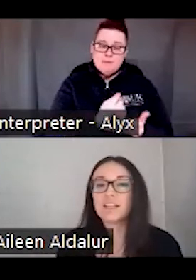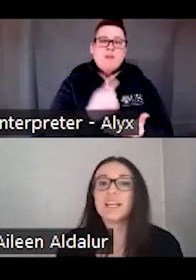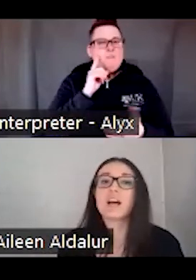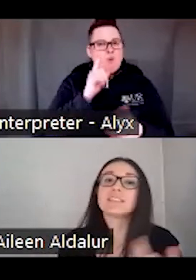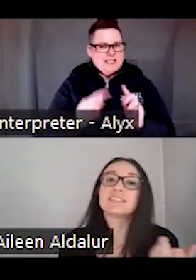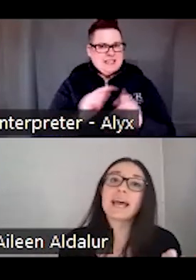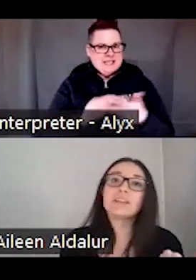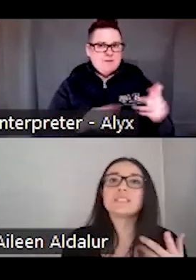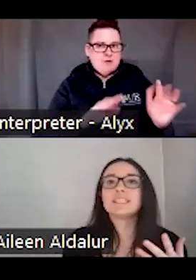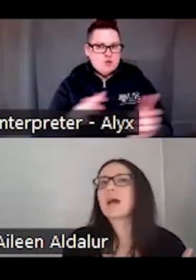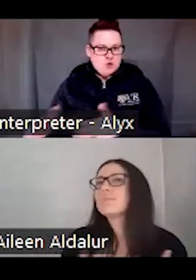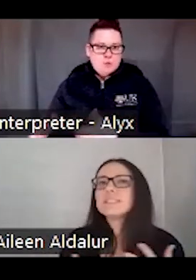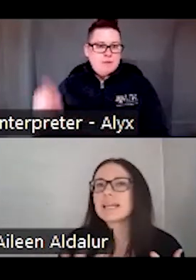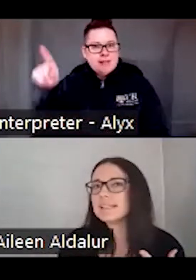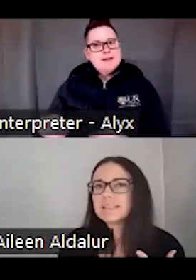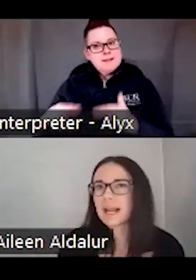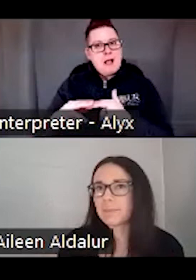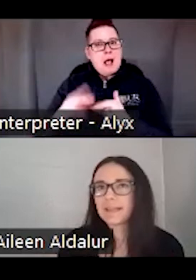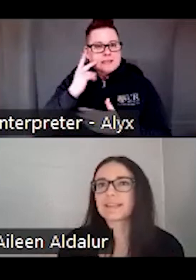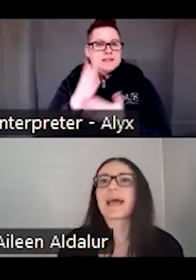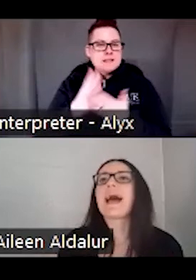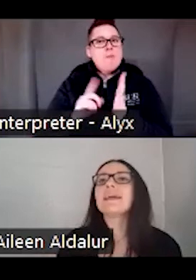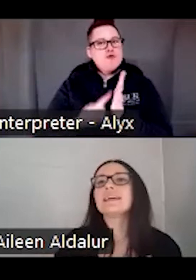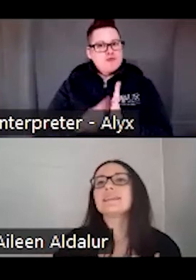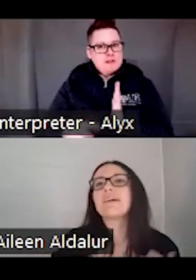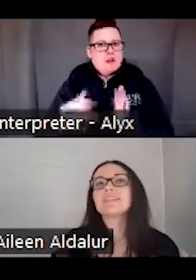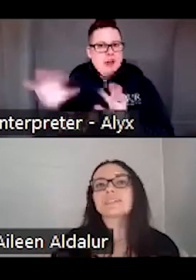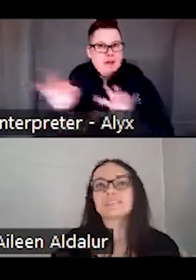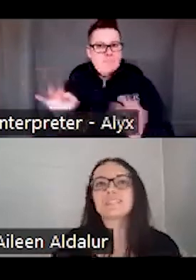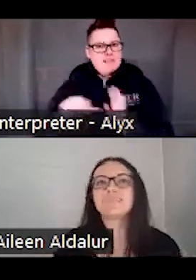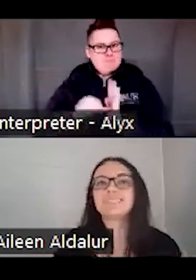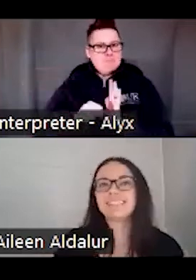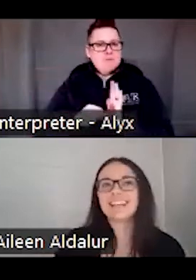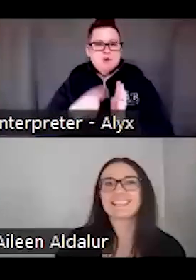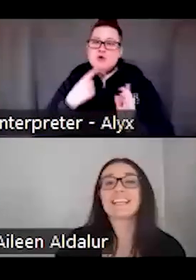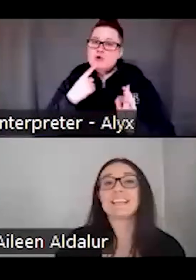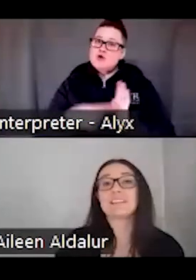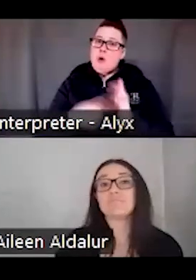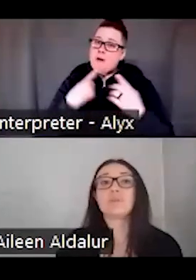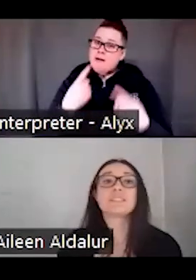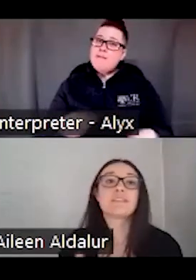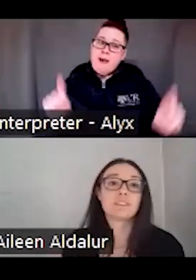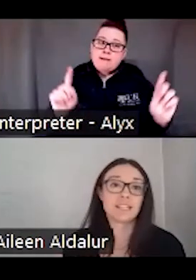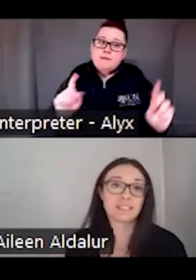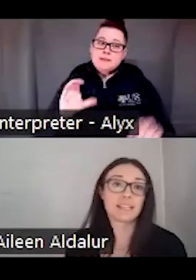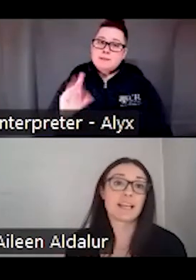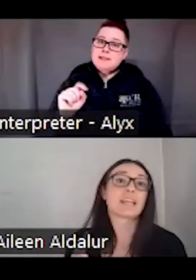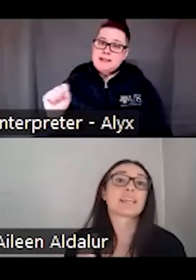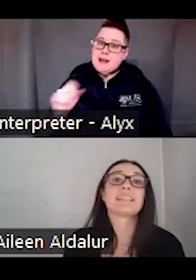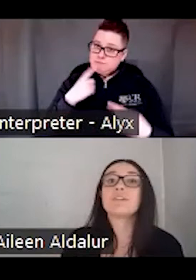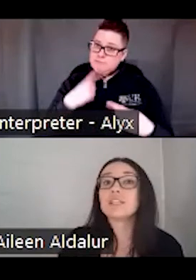conditions. On this slide, you can see a couple studies that I picked that highlight the efficacy of CBT-TS in doing several